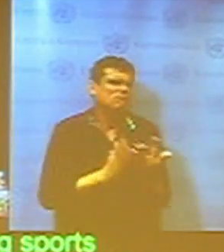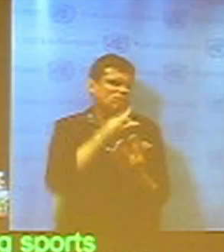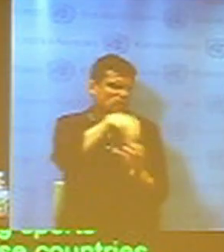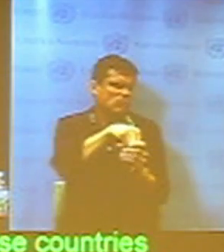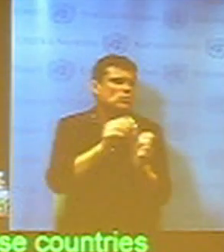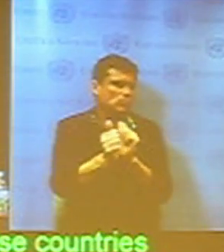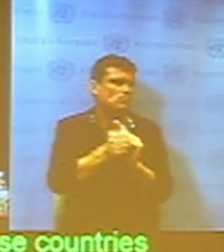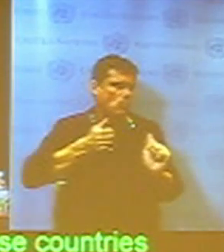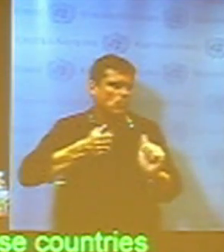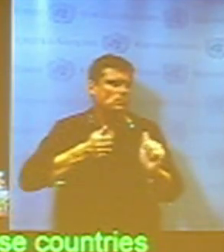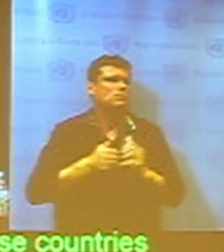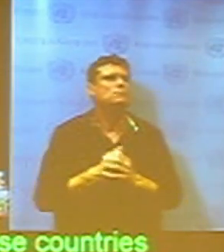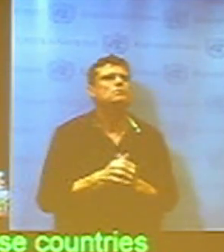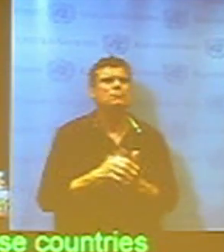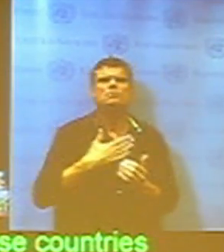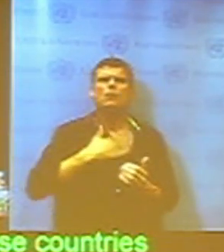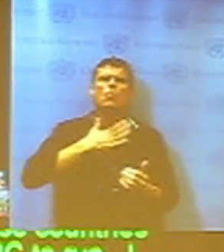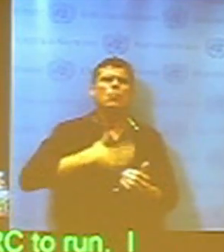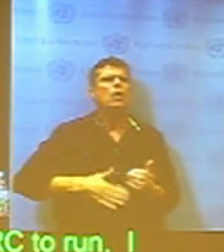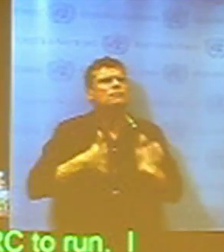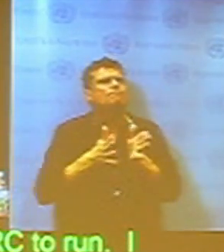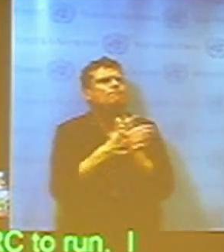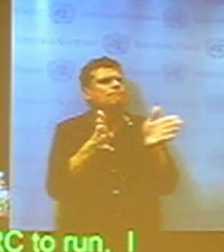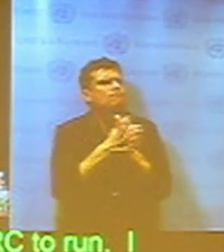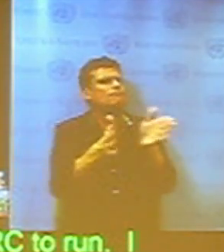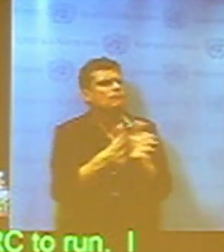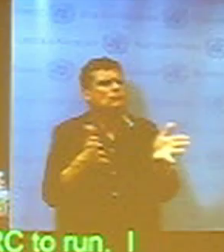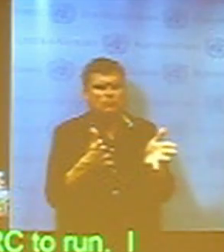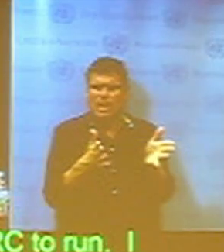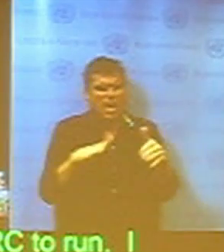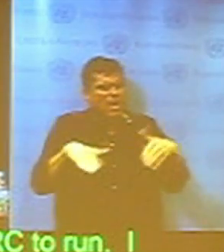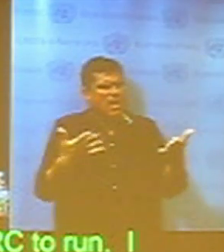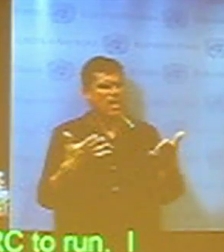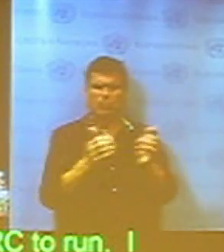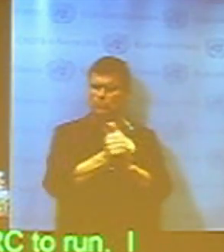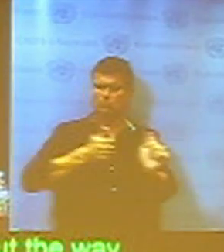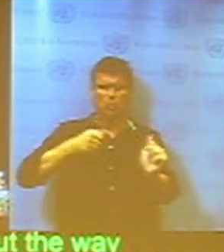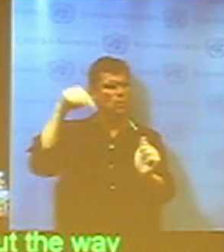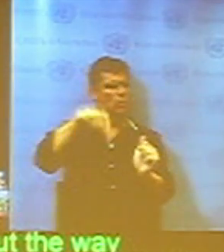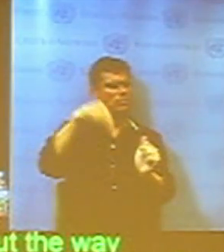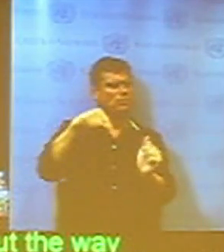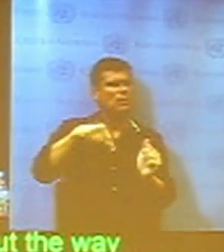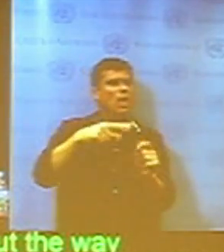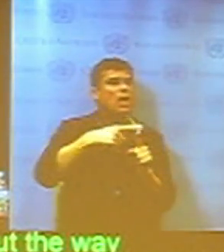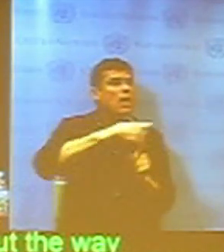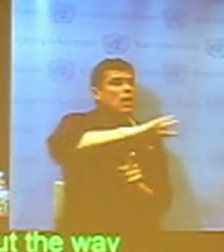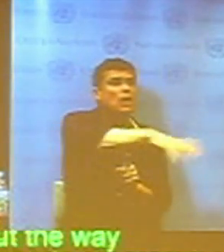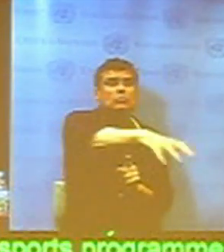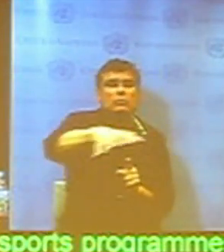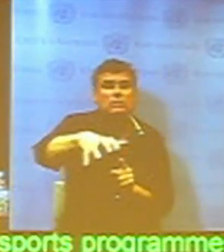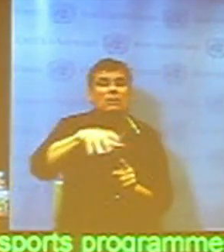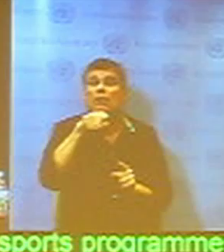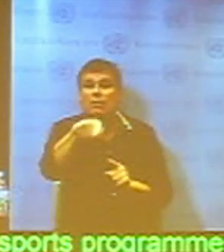implementing sport programs in countries dealing with conflict and crisis, and how that can apply more generally to